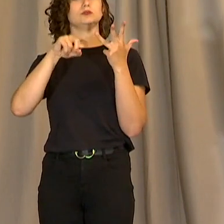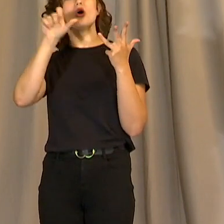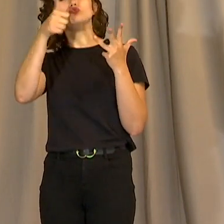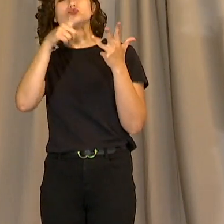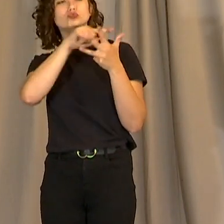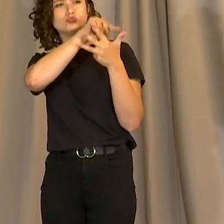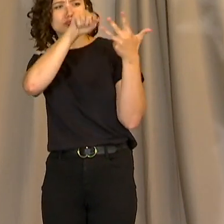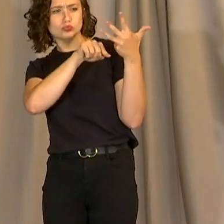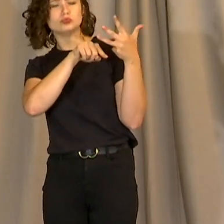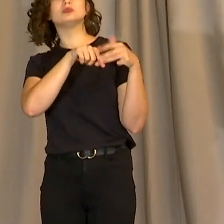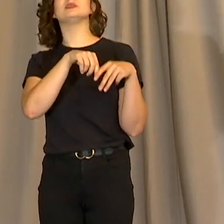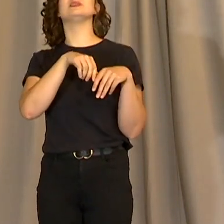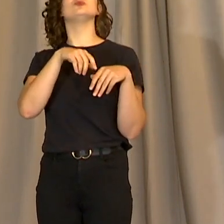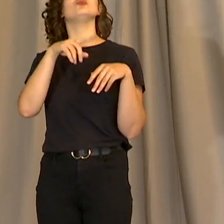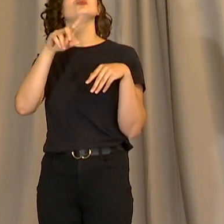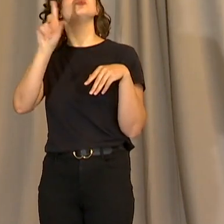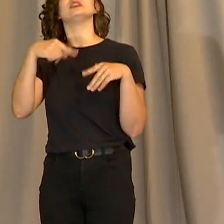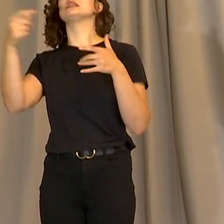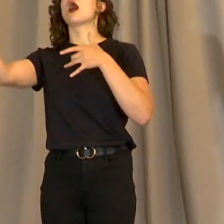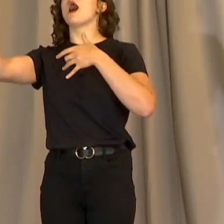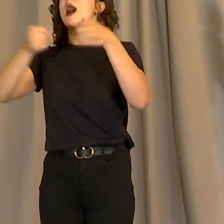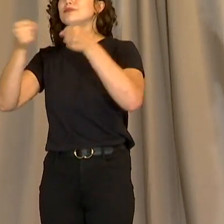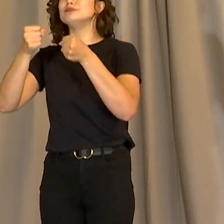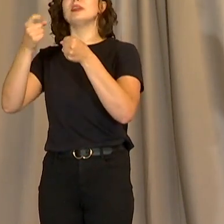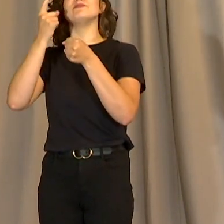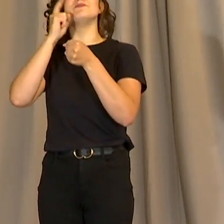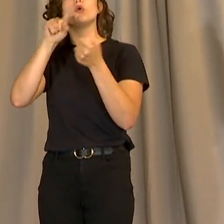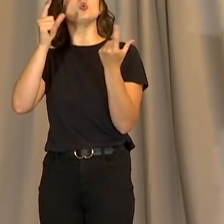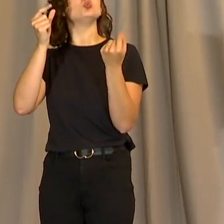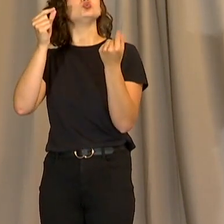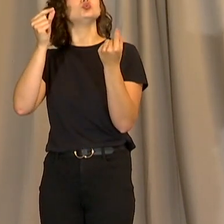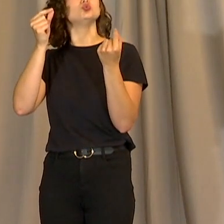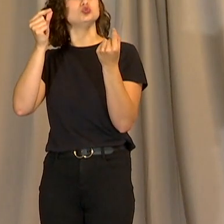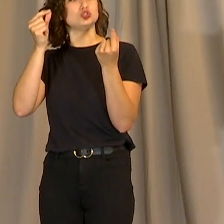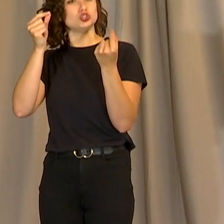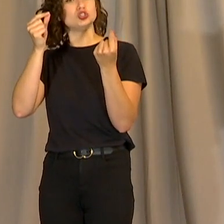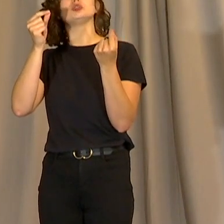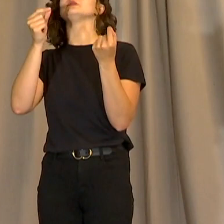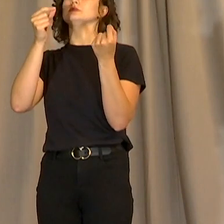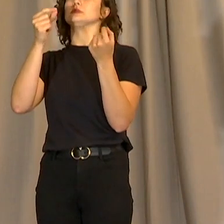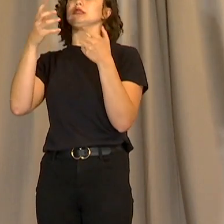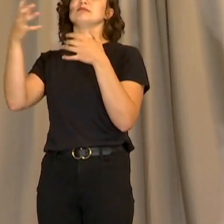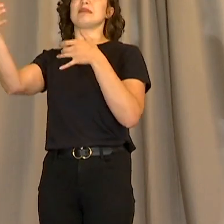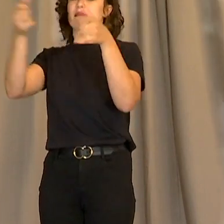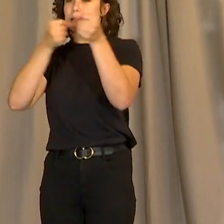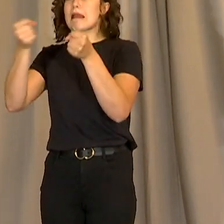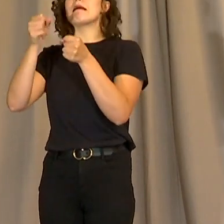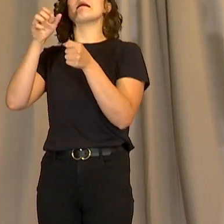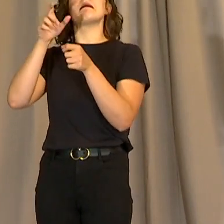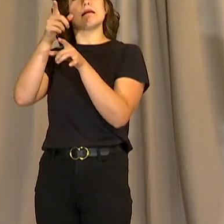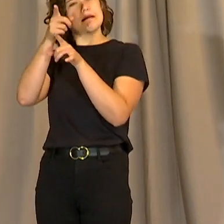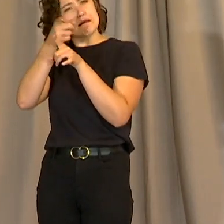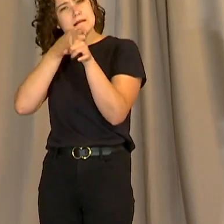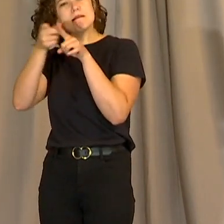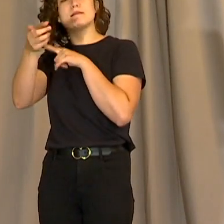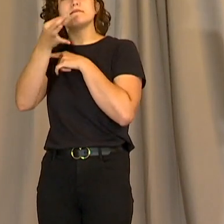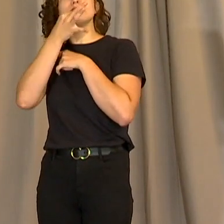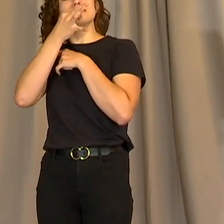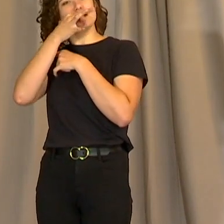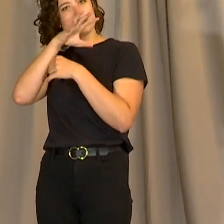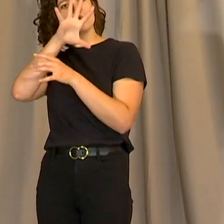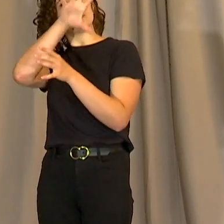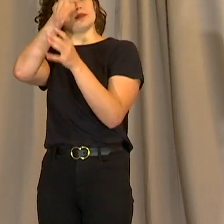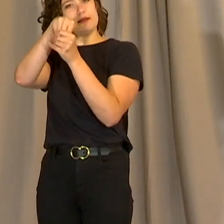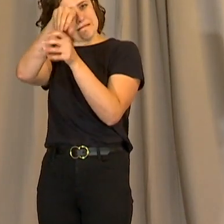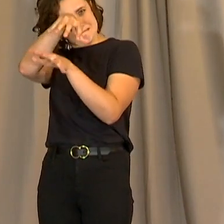get it steeped, not just the sit and gets, but steeped within the culture of the district.